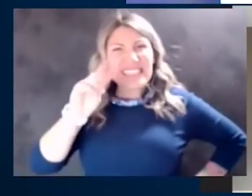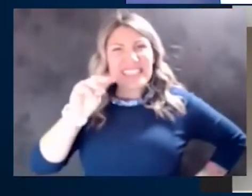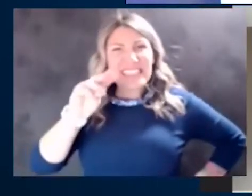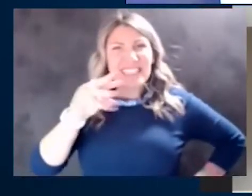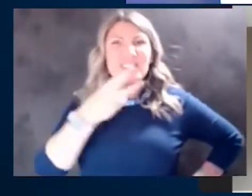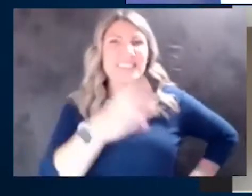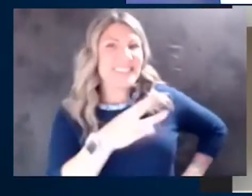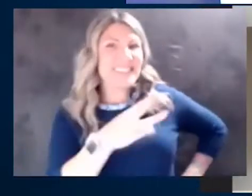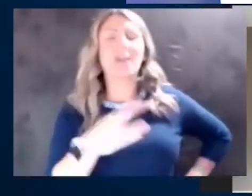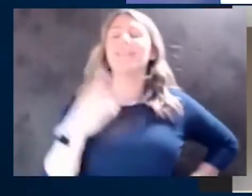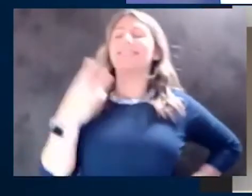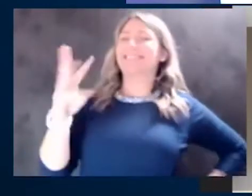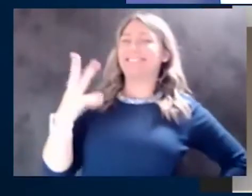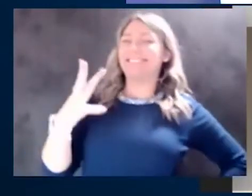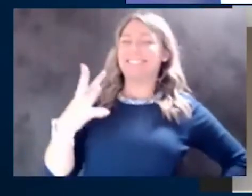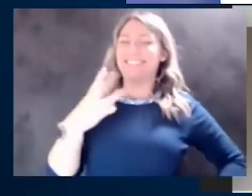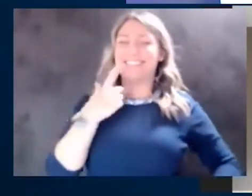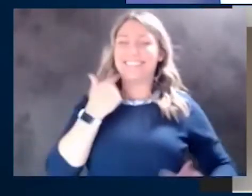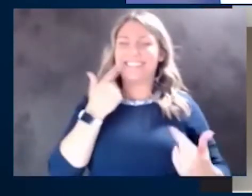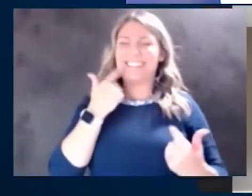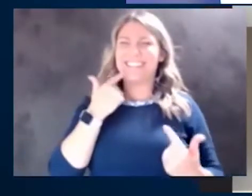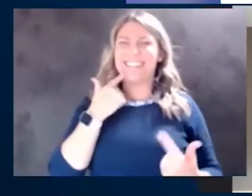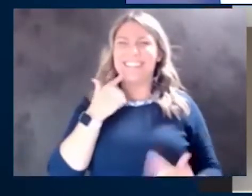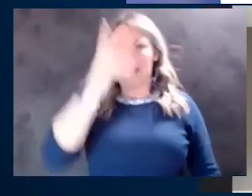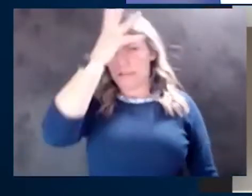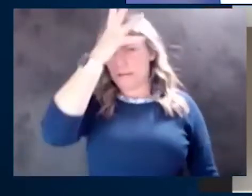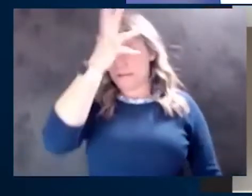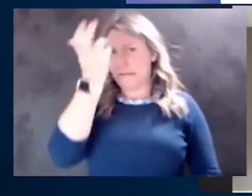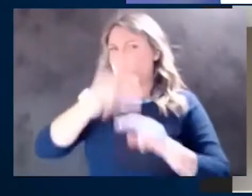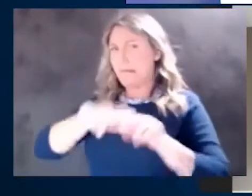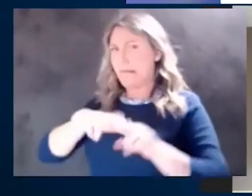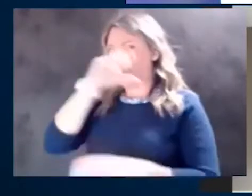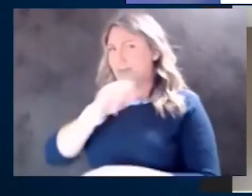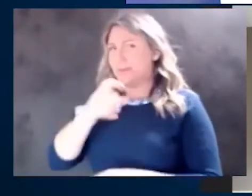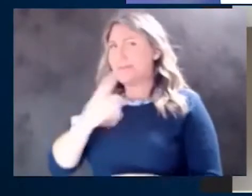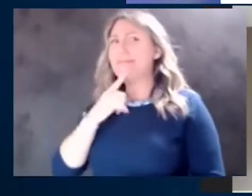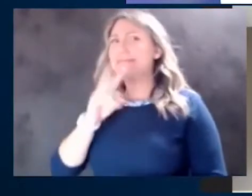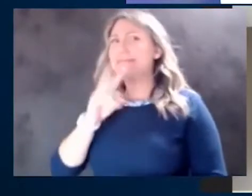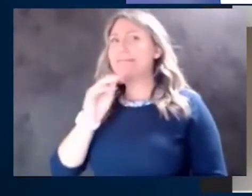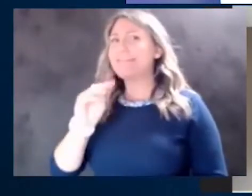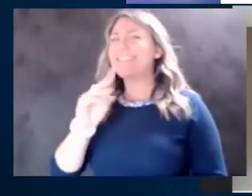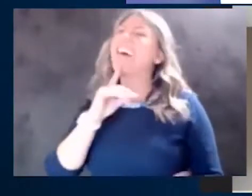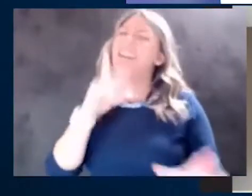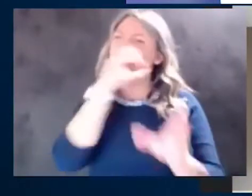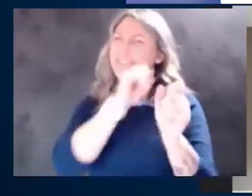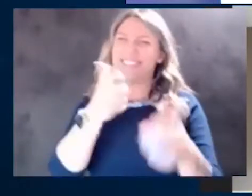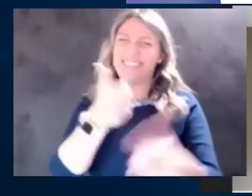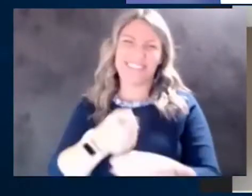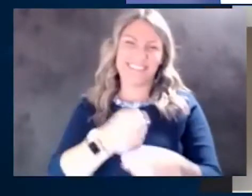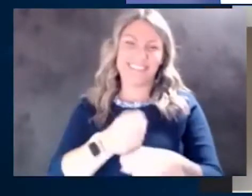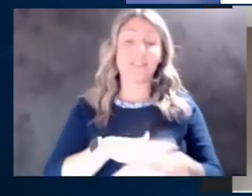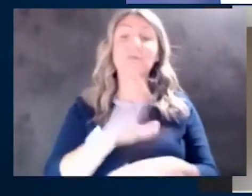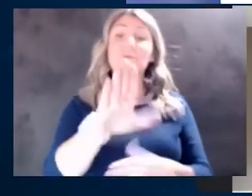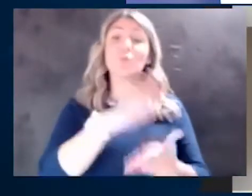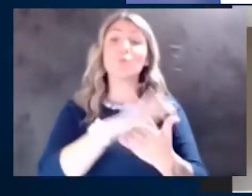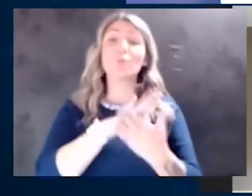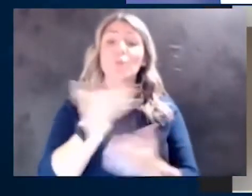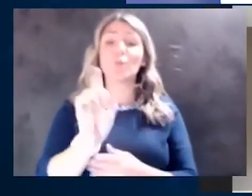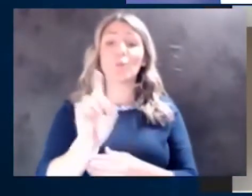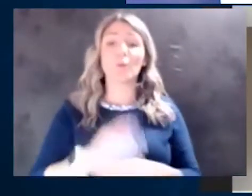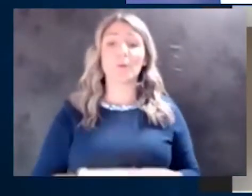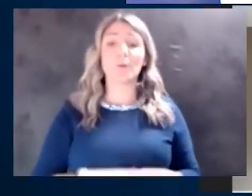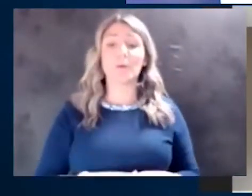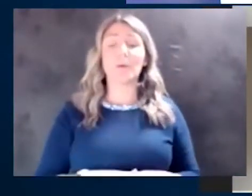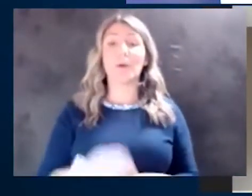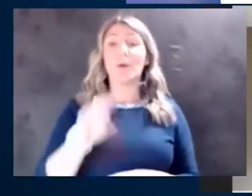16. Okay, good. I see Dad sitting there. I'm going to assume he's 6 years old. I'm just kidding there. All right. So now, where do you go to school, Alice? I go to Moore Hill.